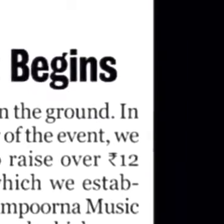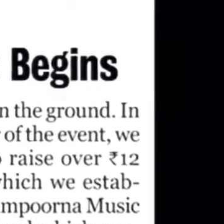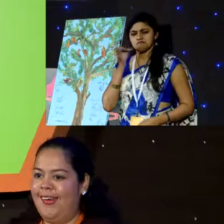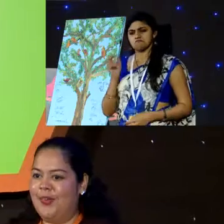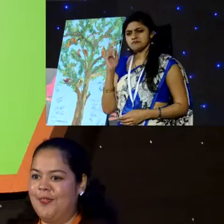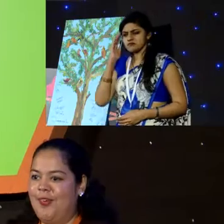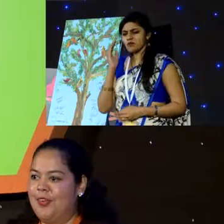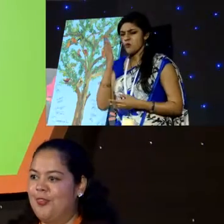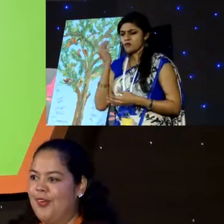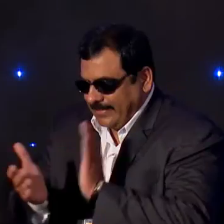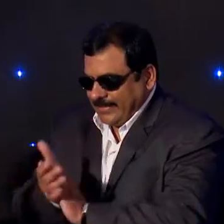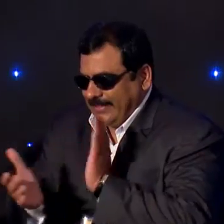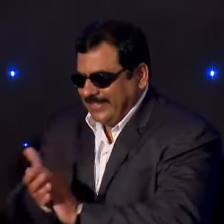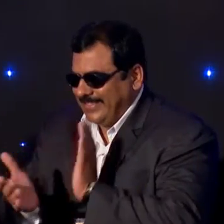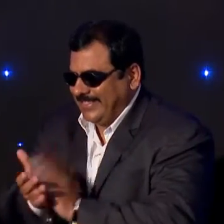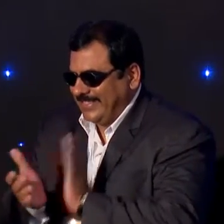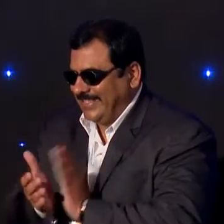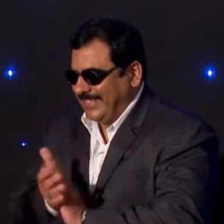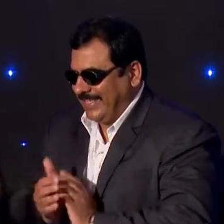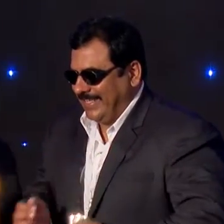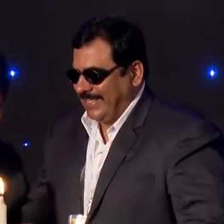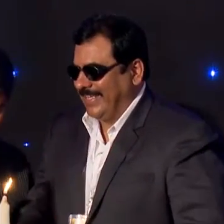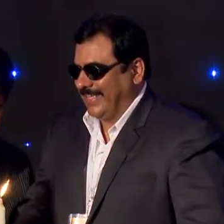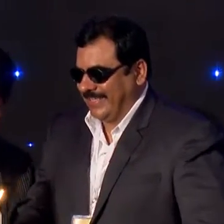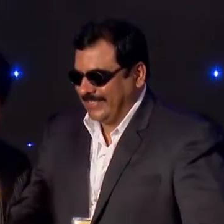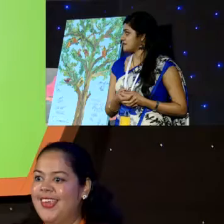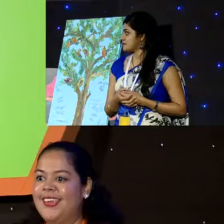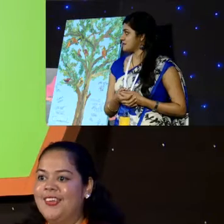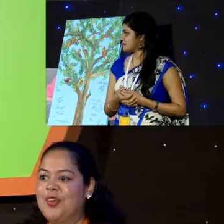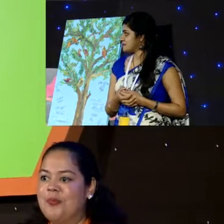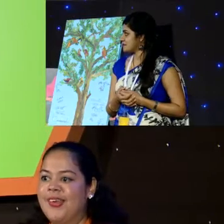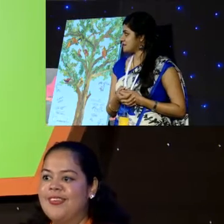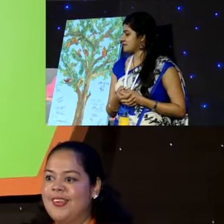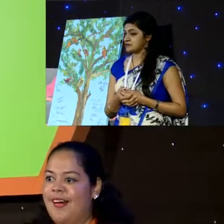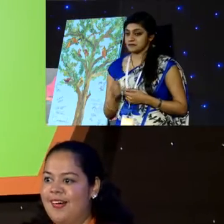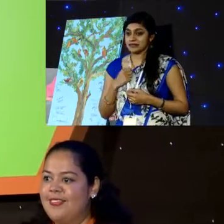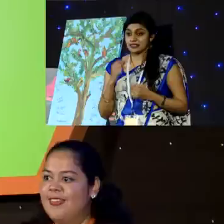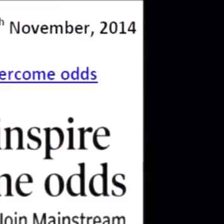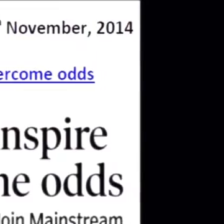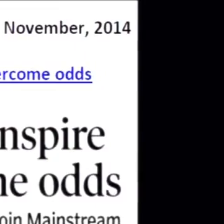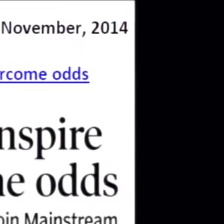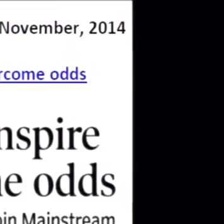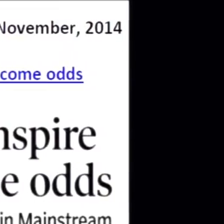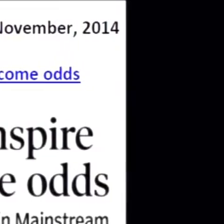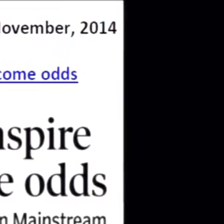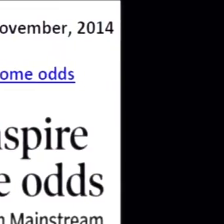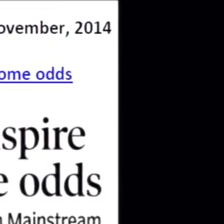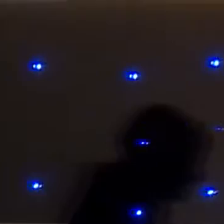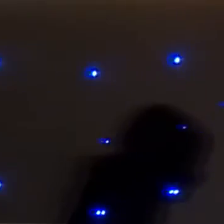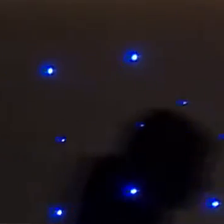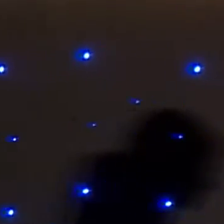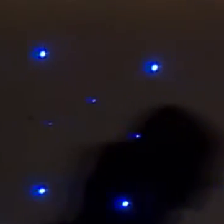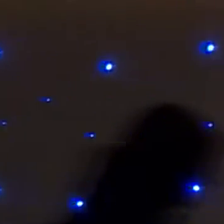our, you know, wonderful occasions? So igniting the difference and igniting your minds and hearts, be open